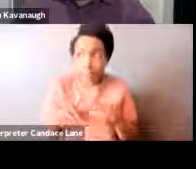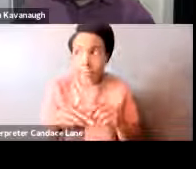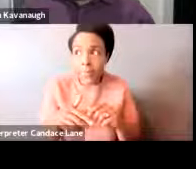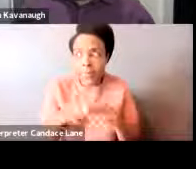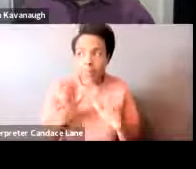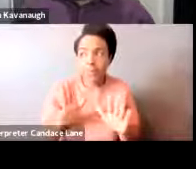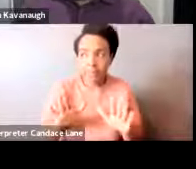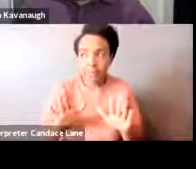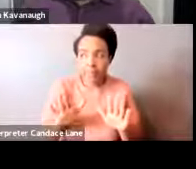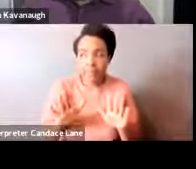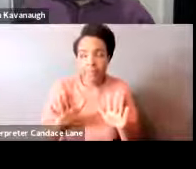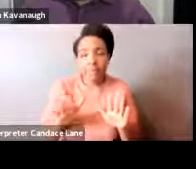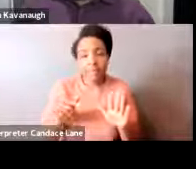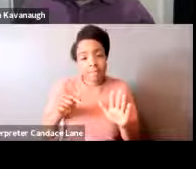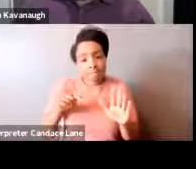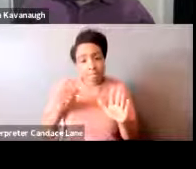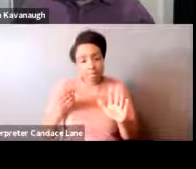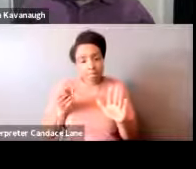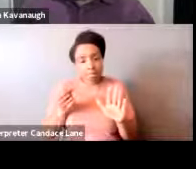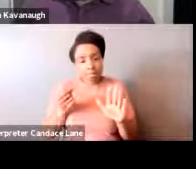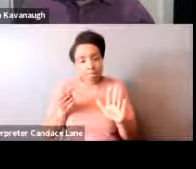the direction is what?